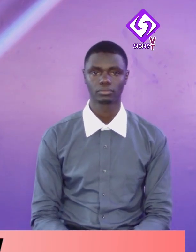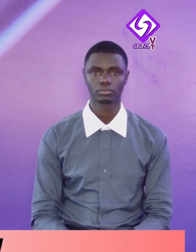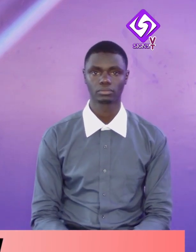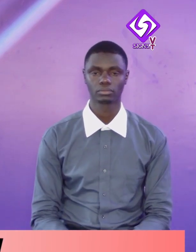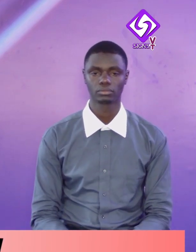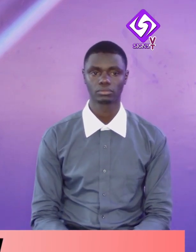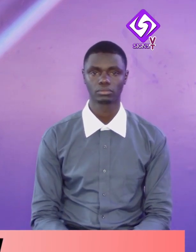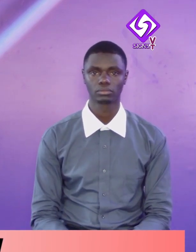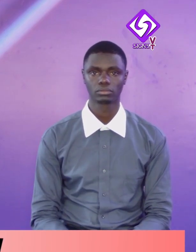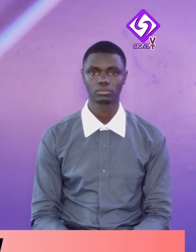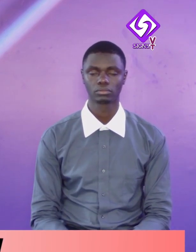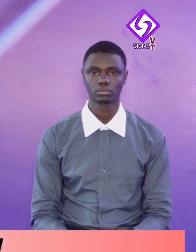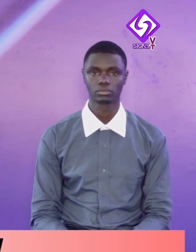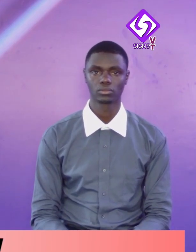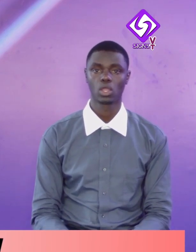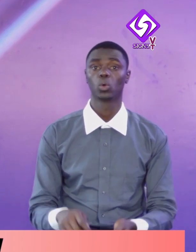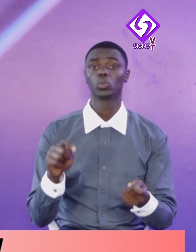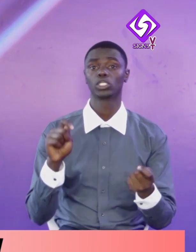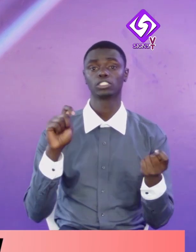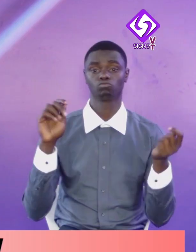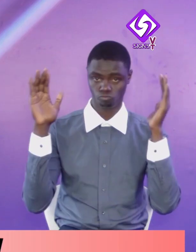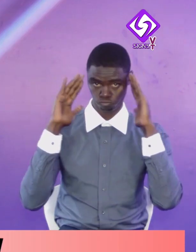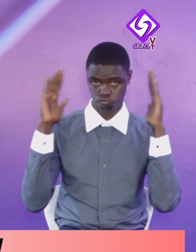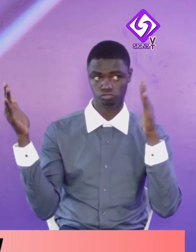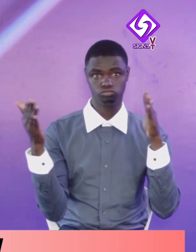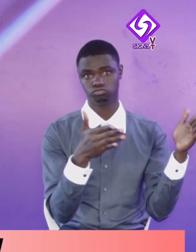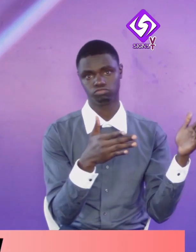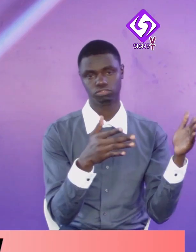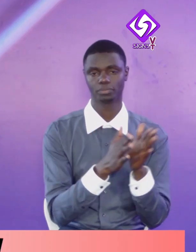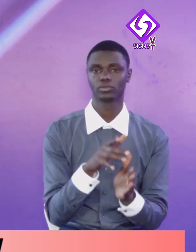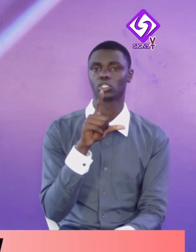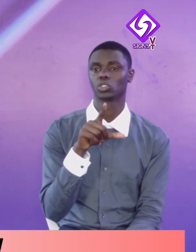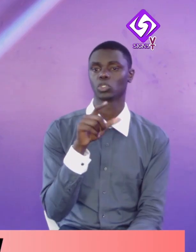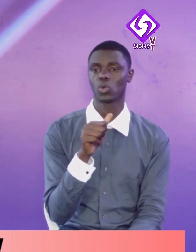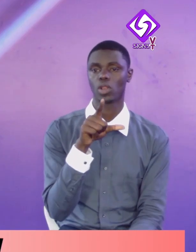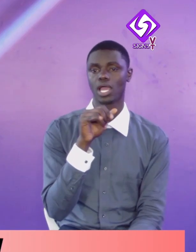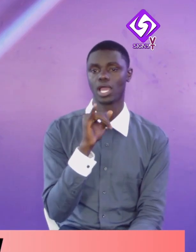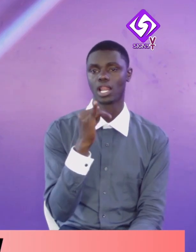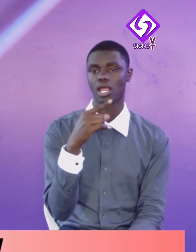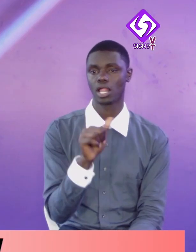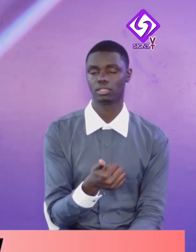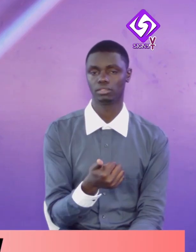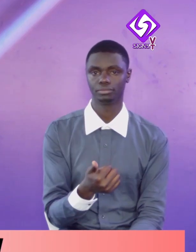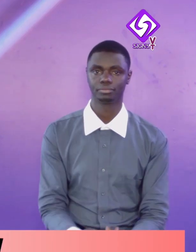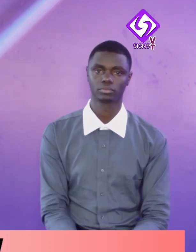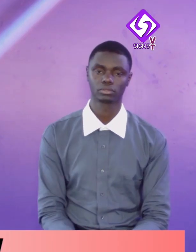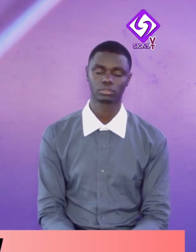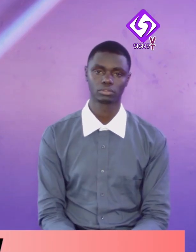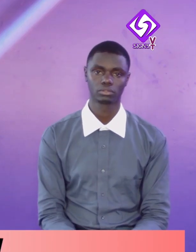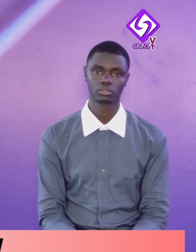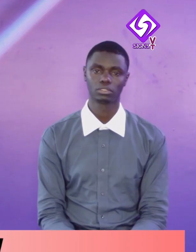Now, we can shift gears now to La Liga. Yeah.